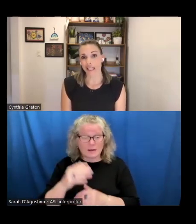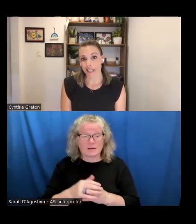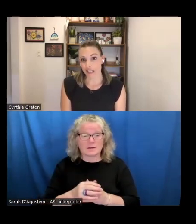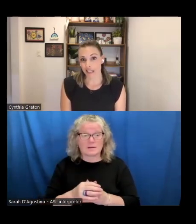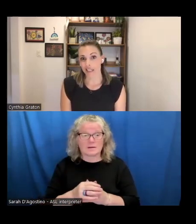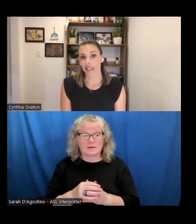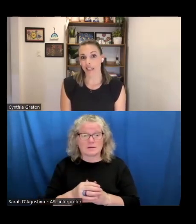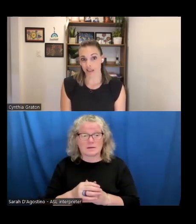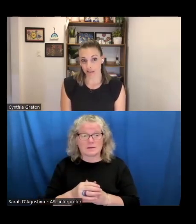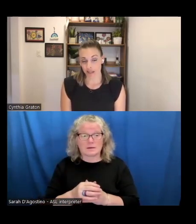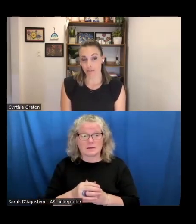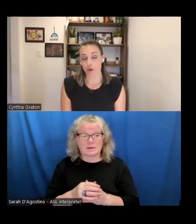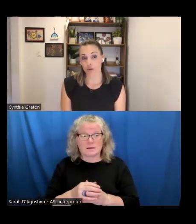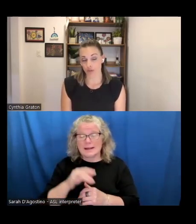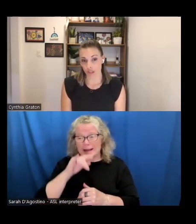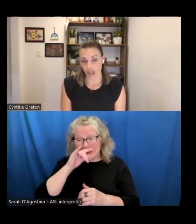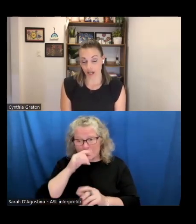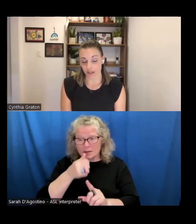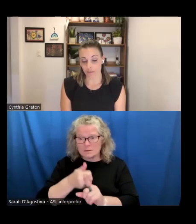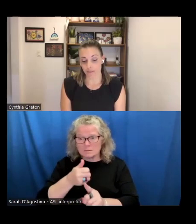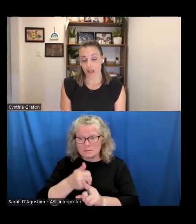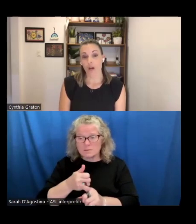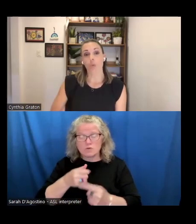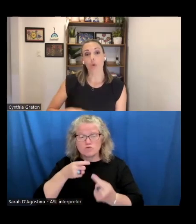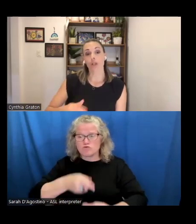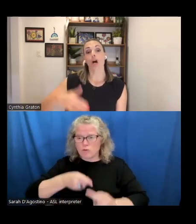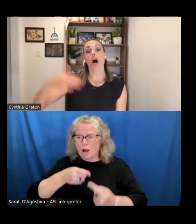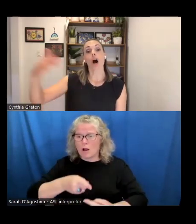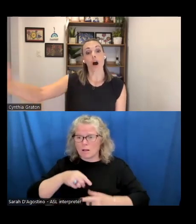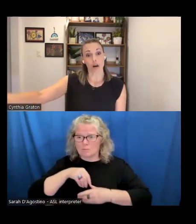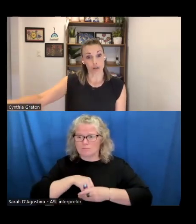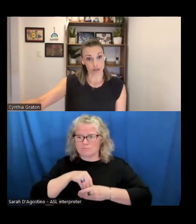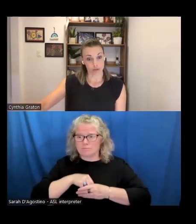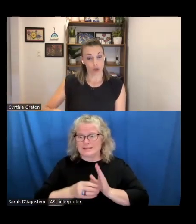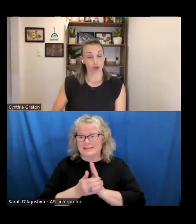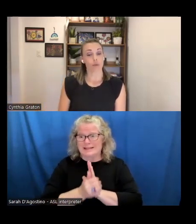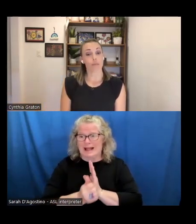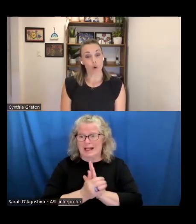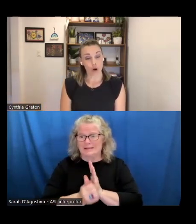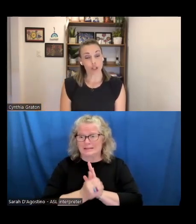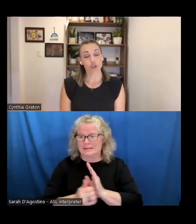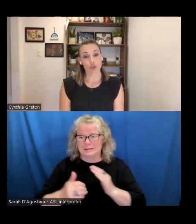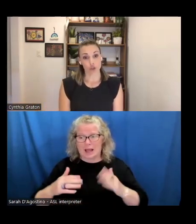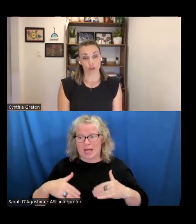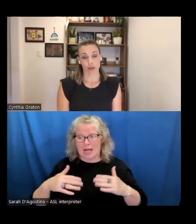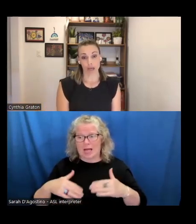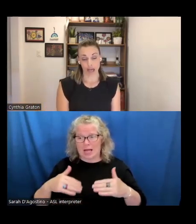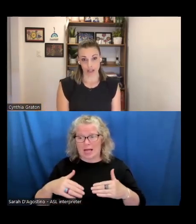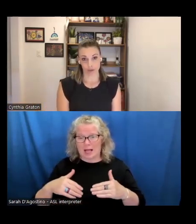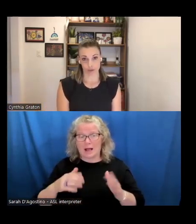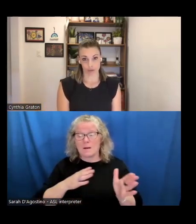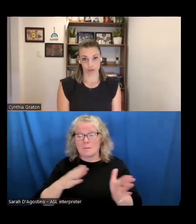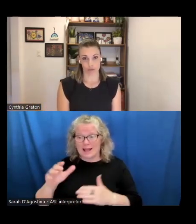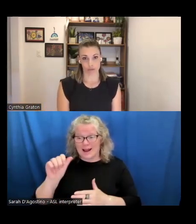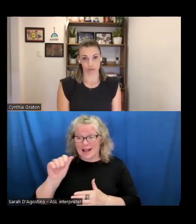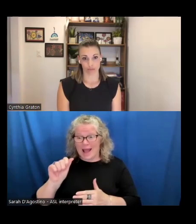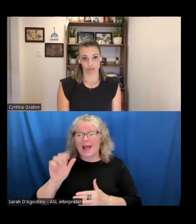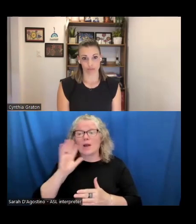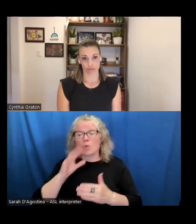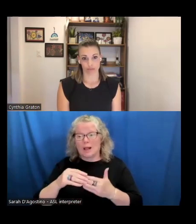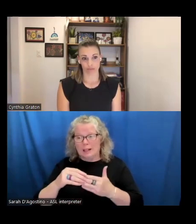struggle accessing skills most of the time will cause more concerning